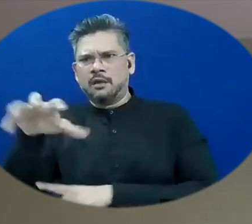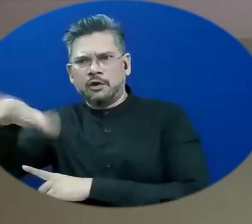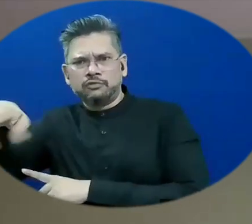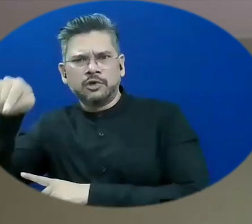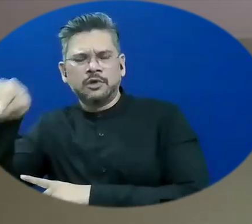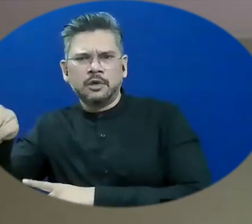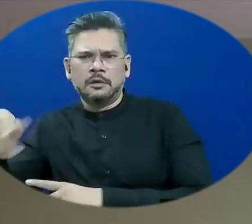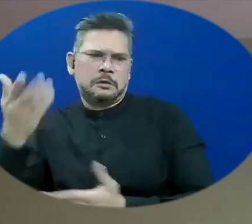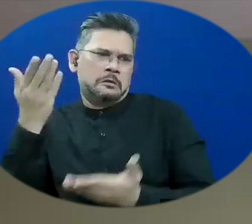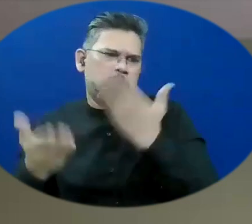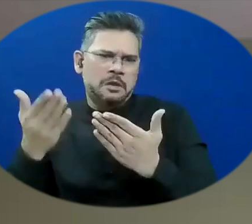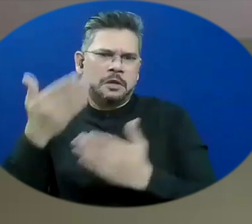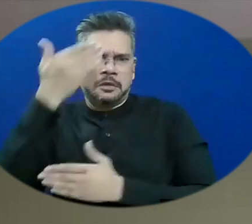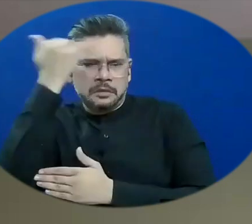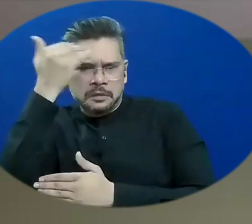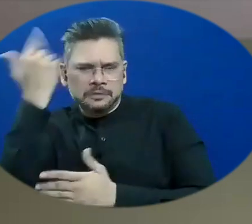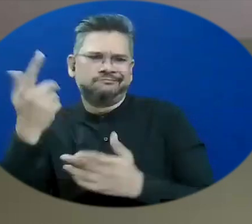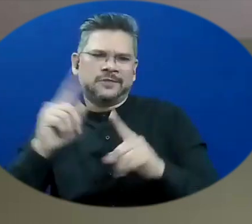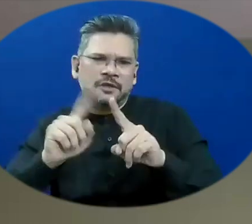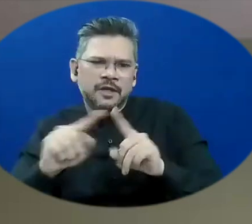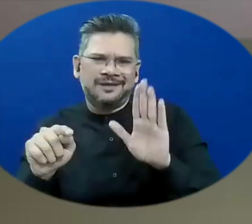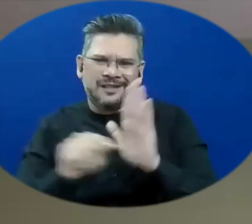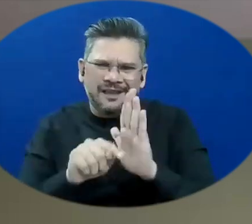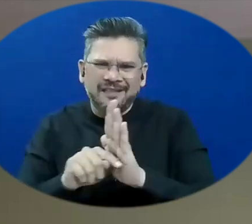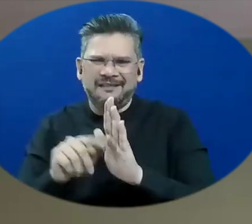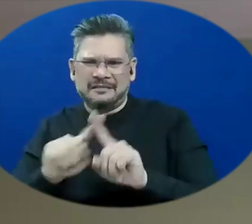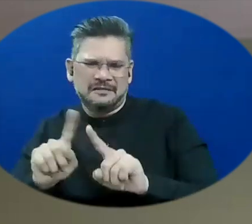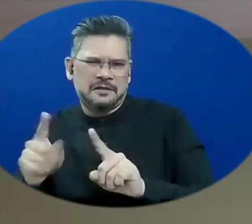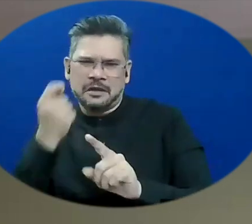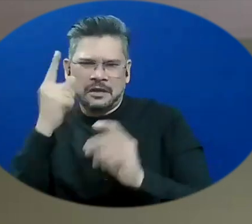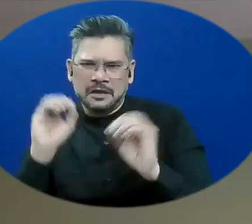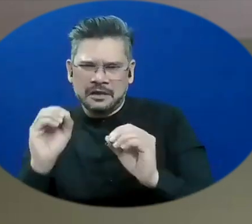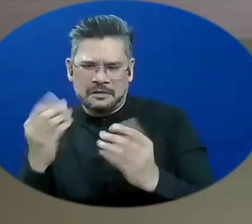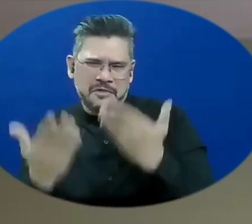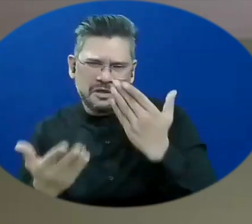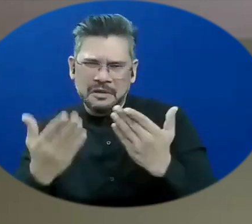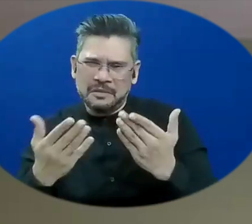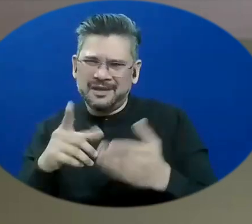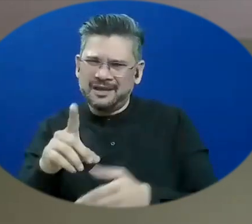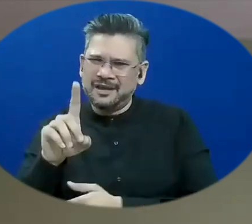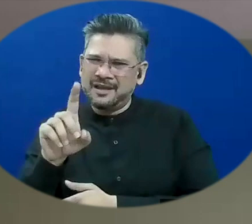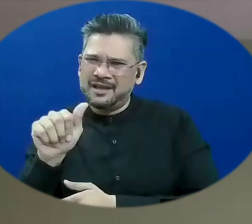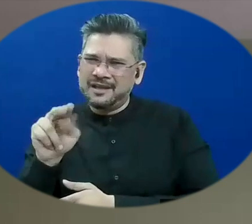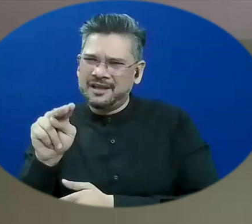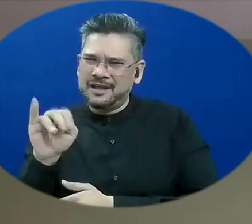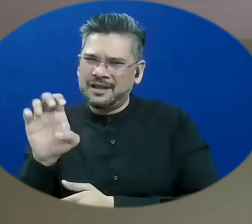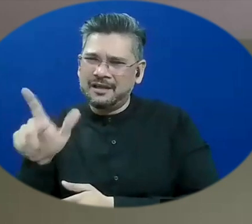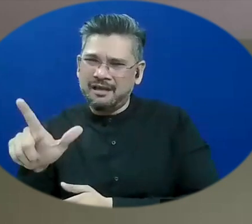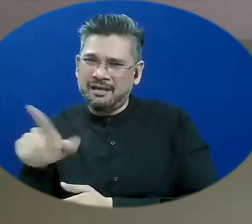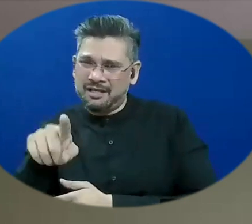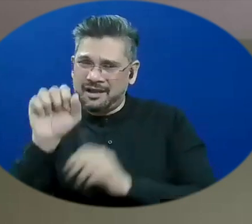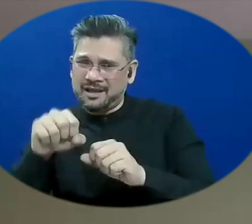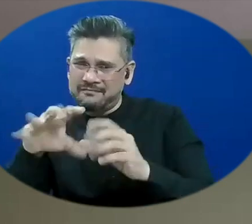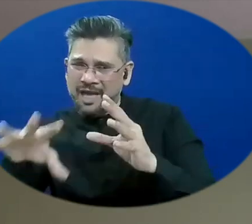full understanding in the stigmas that are approaching things. Daniel, would you mind adding to that, this idea of how